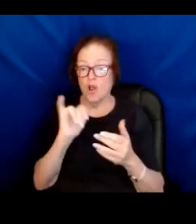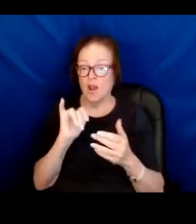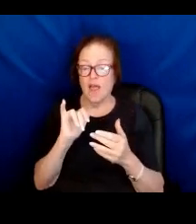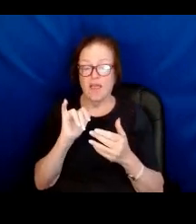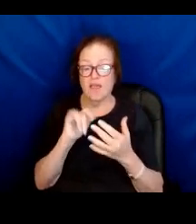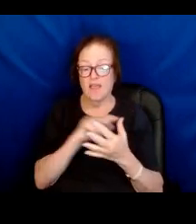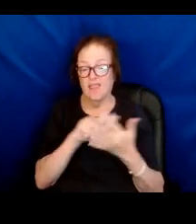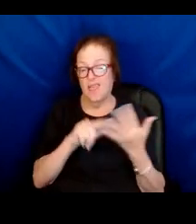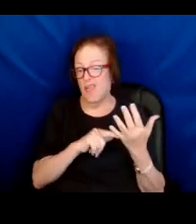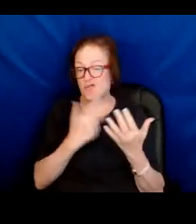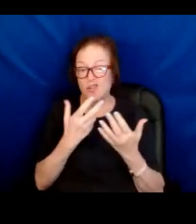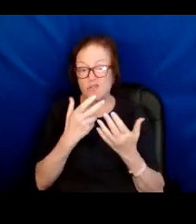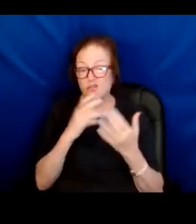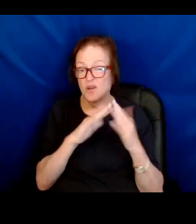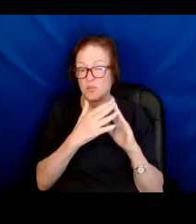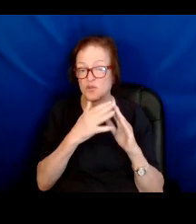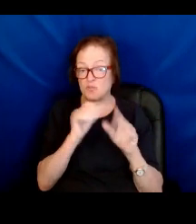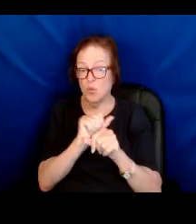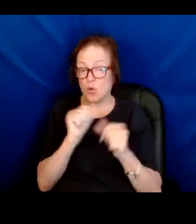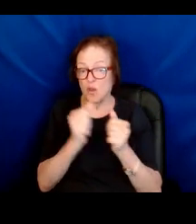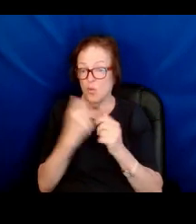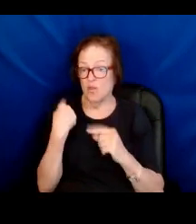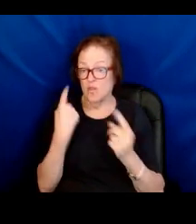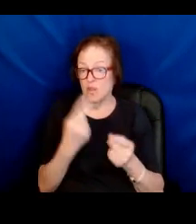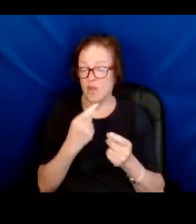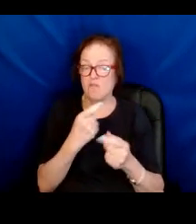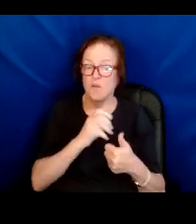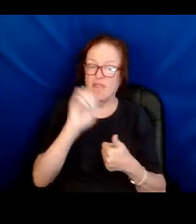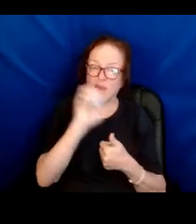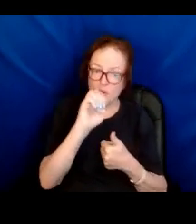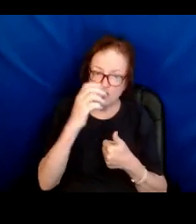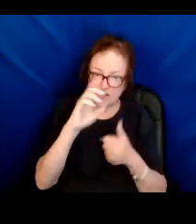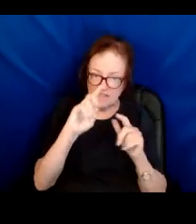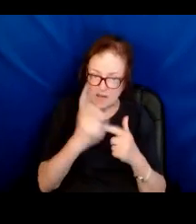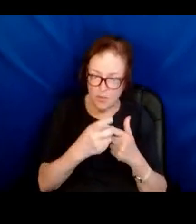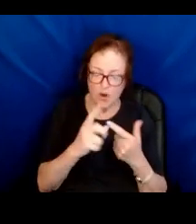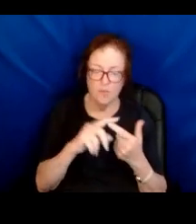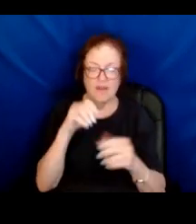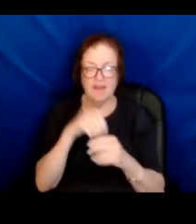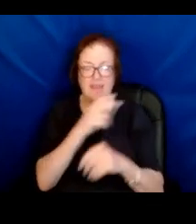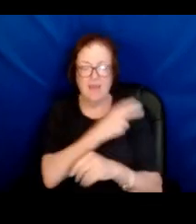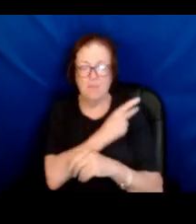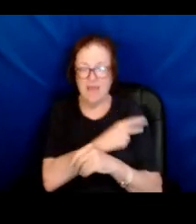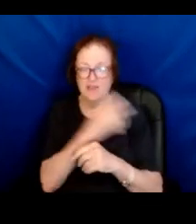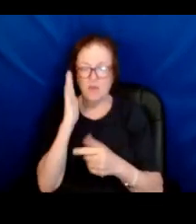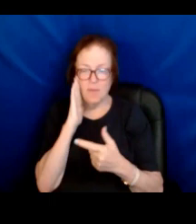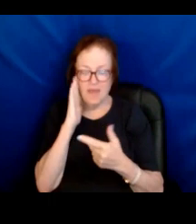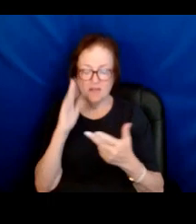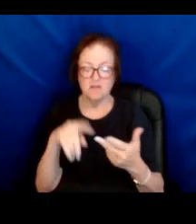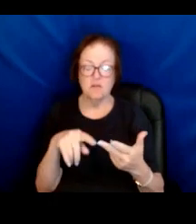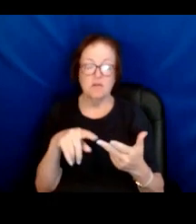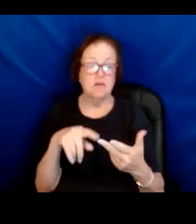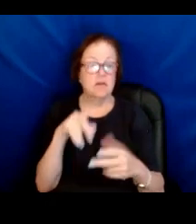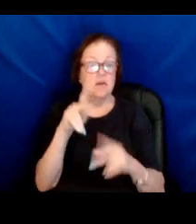been working in is you're trying to bring together folks from the emergency departments, the inpatient beds, people that are working